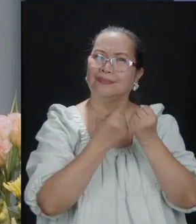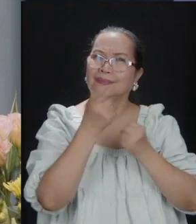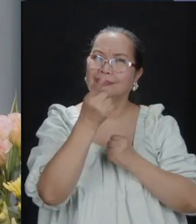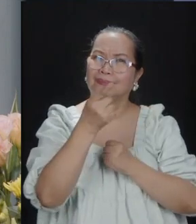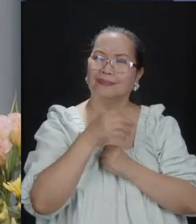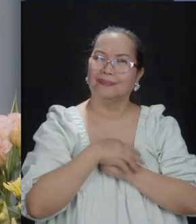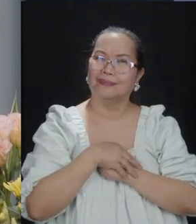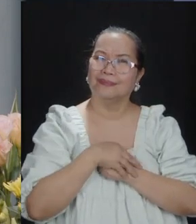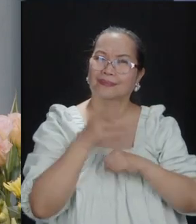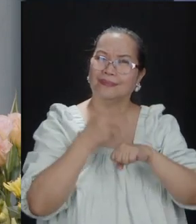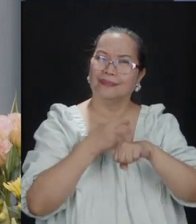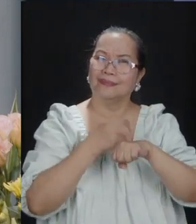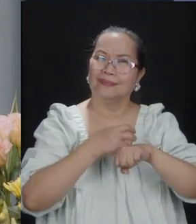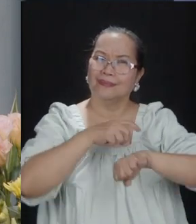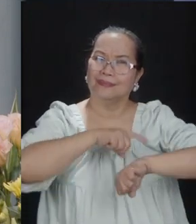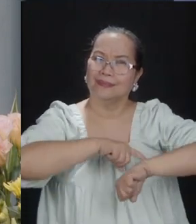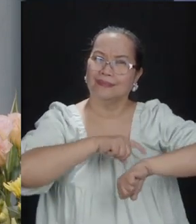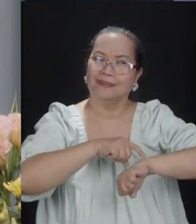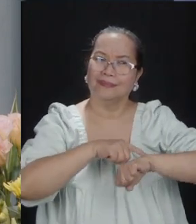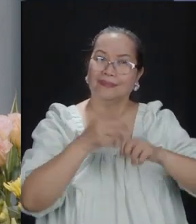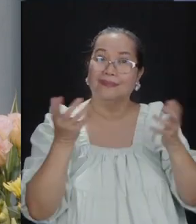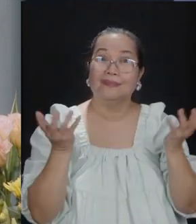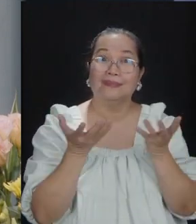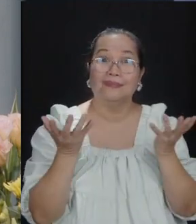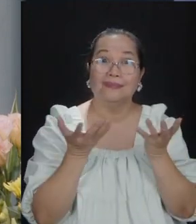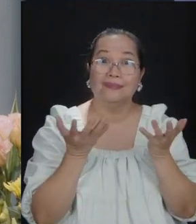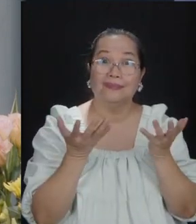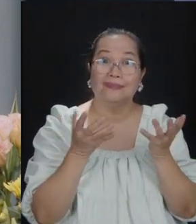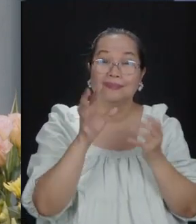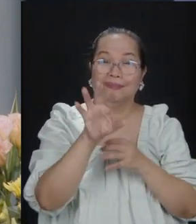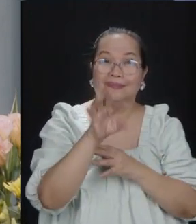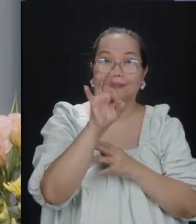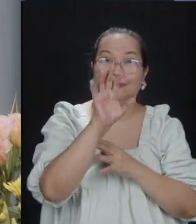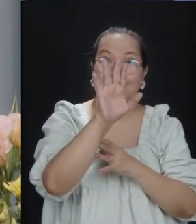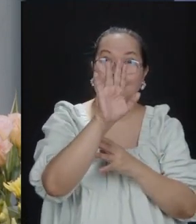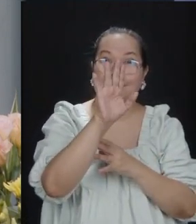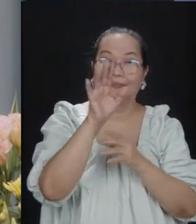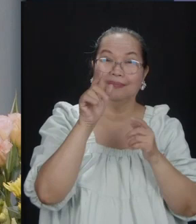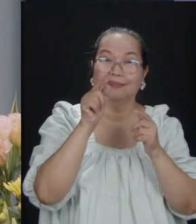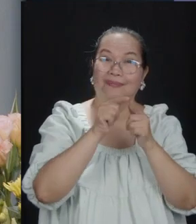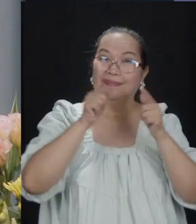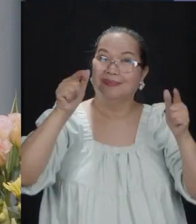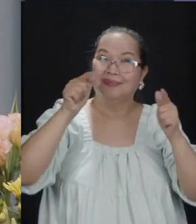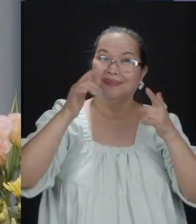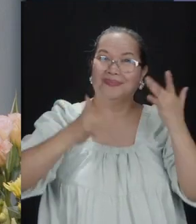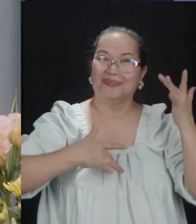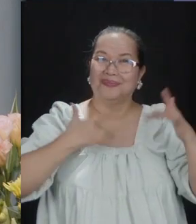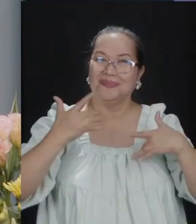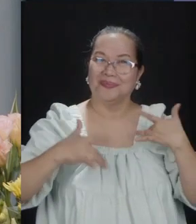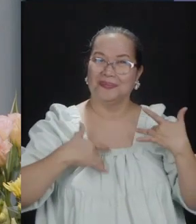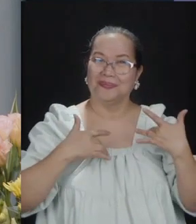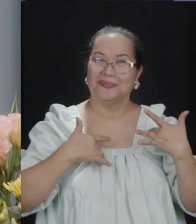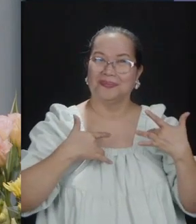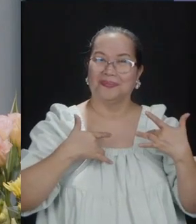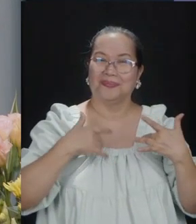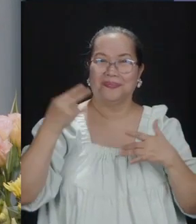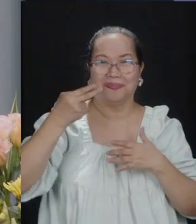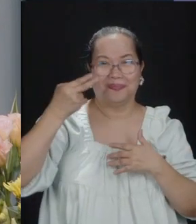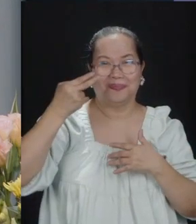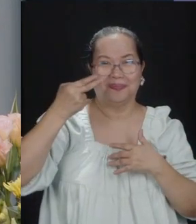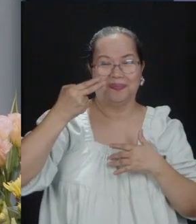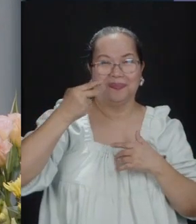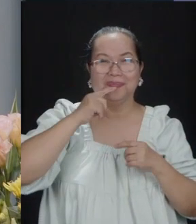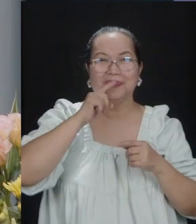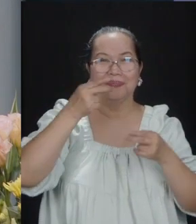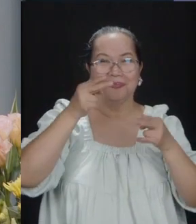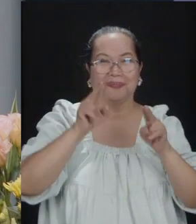in difficult times? Where do you find your greatest joy? Hannah's ultimate